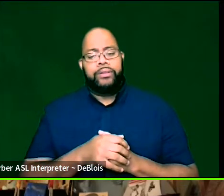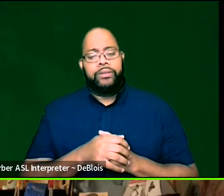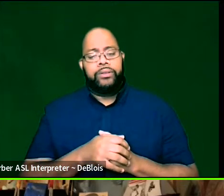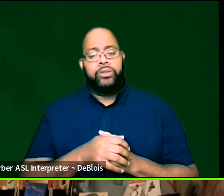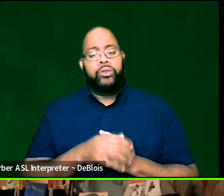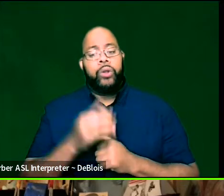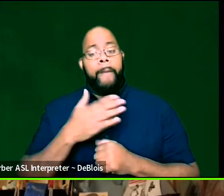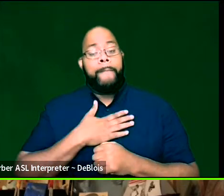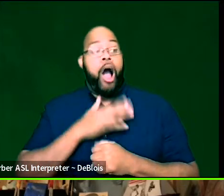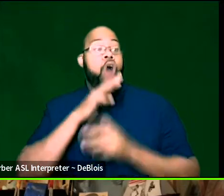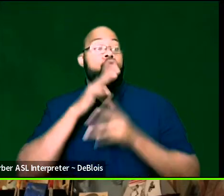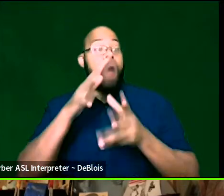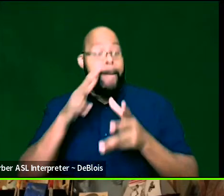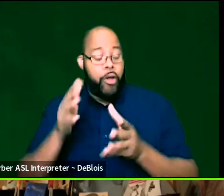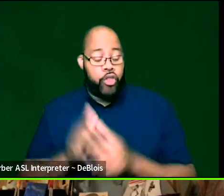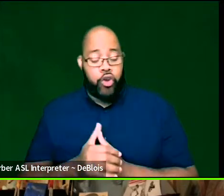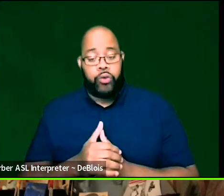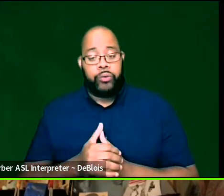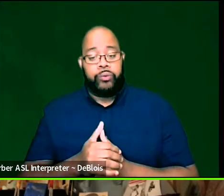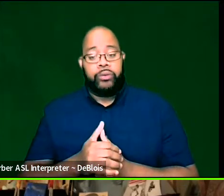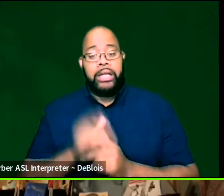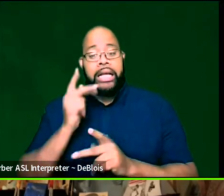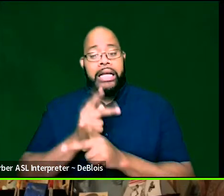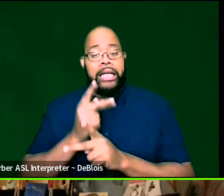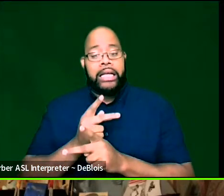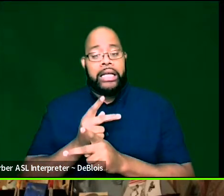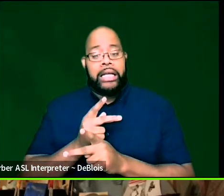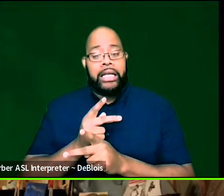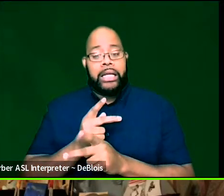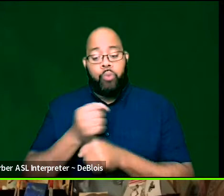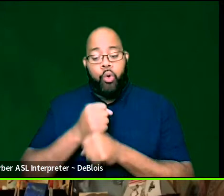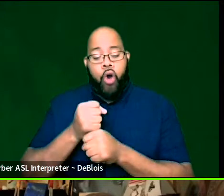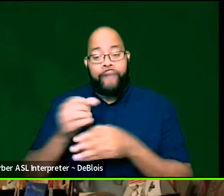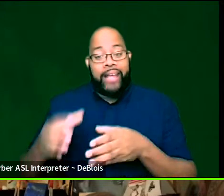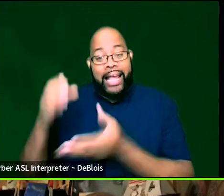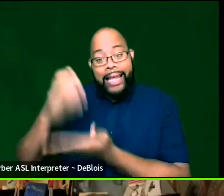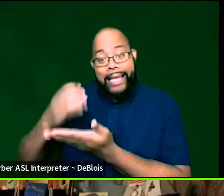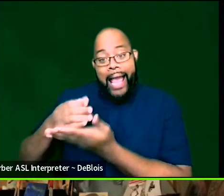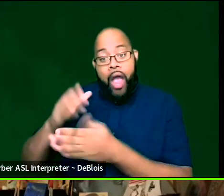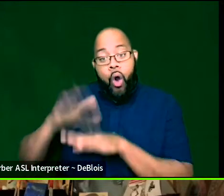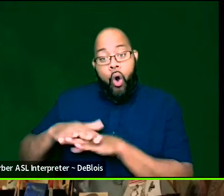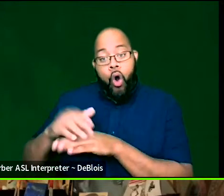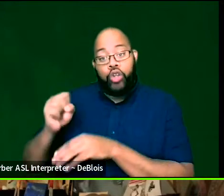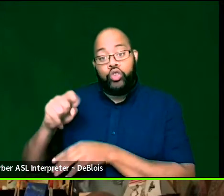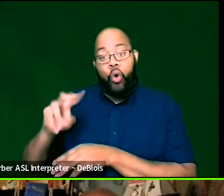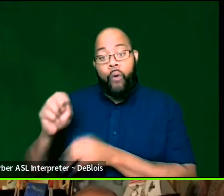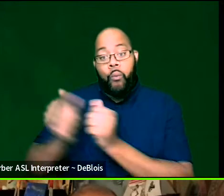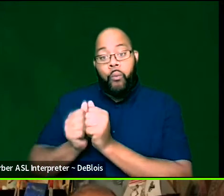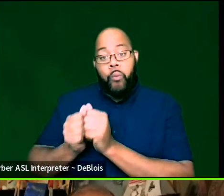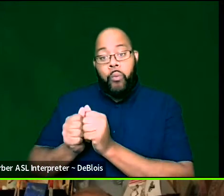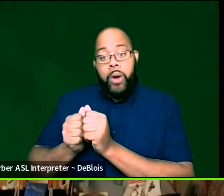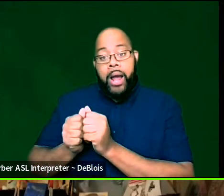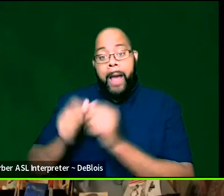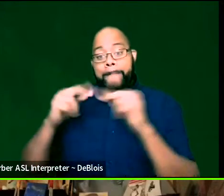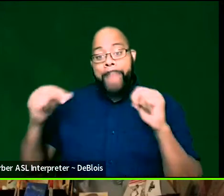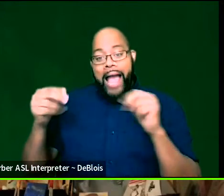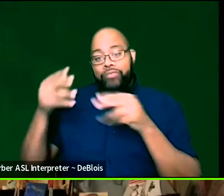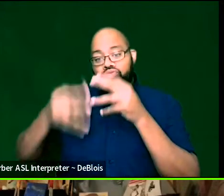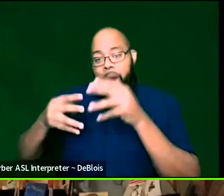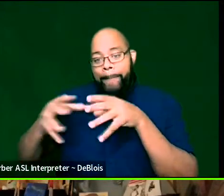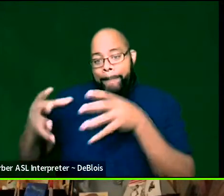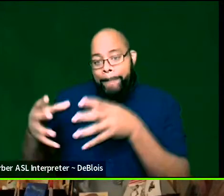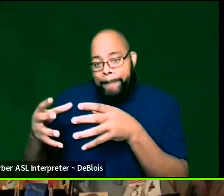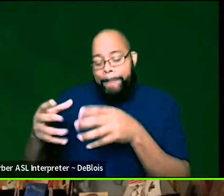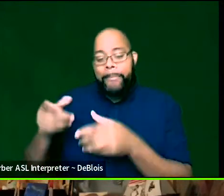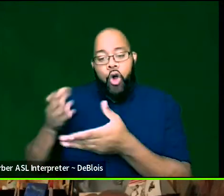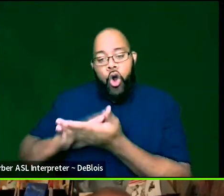my grandmother would keep a Luzerne coffee can on the side of her stove with bacon drippings on it. And she